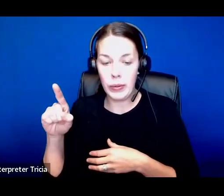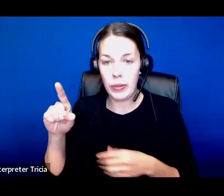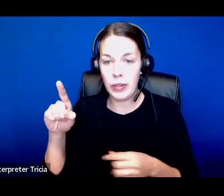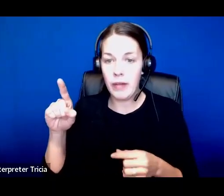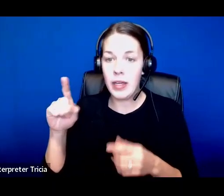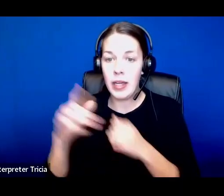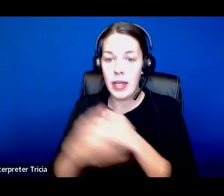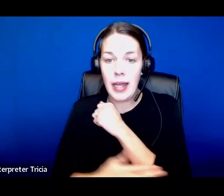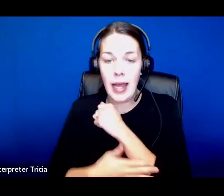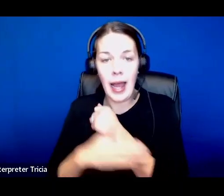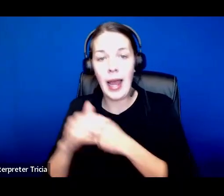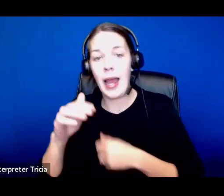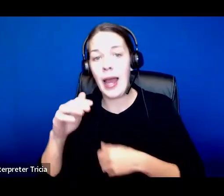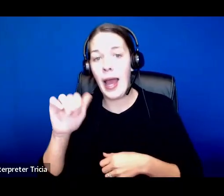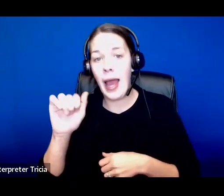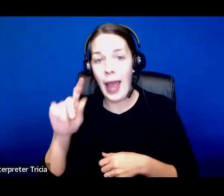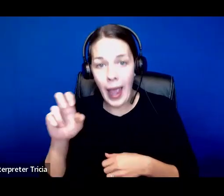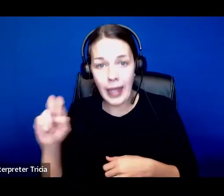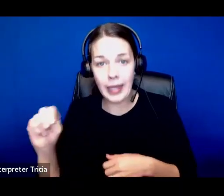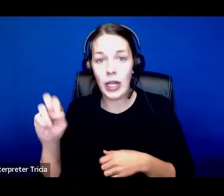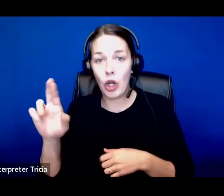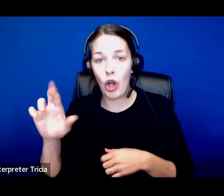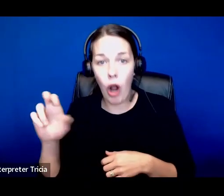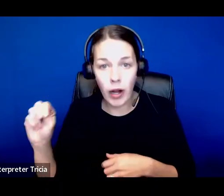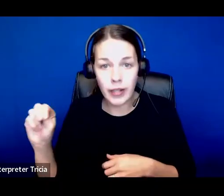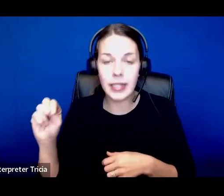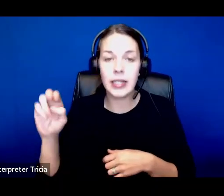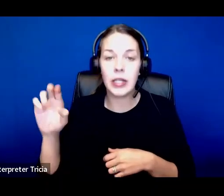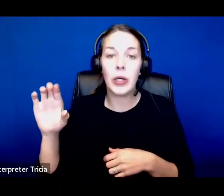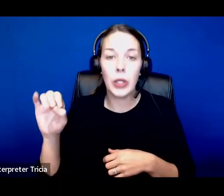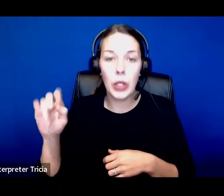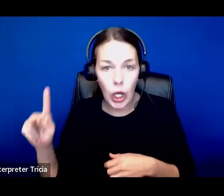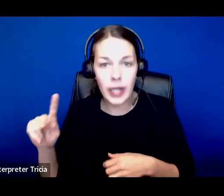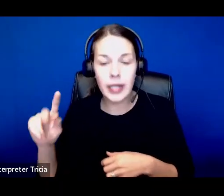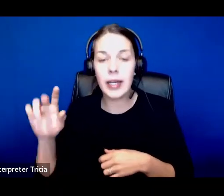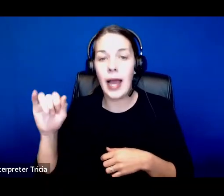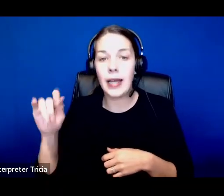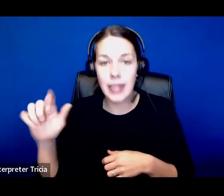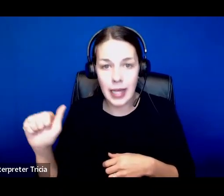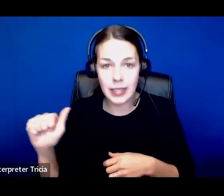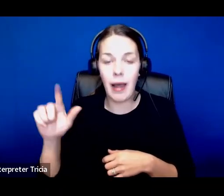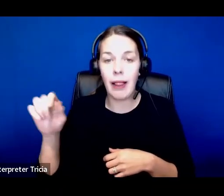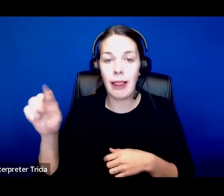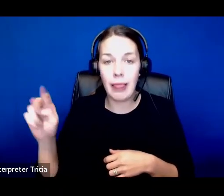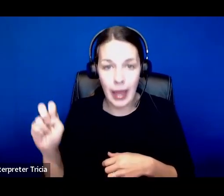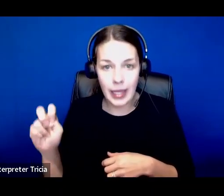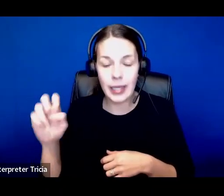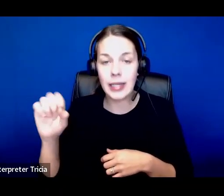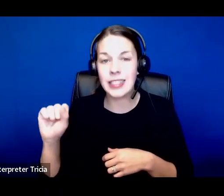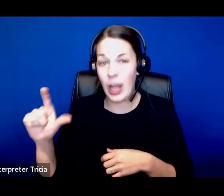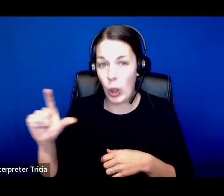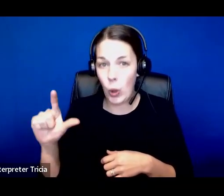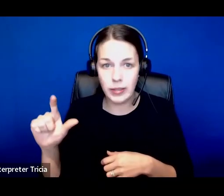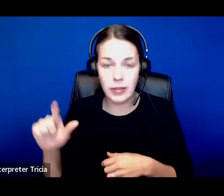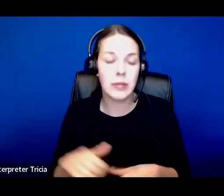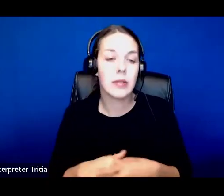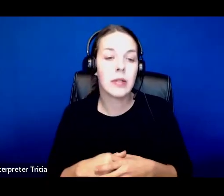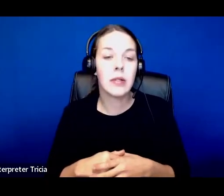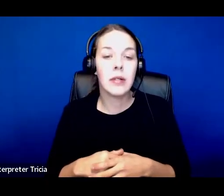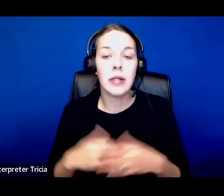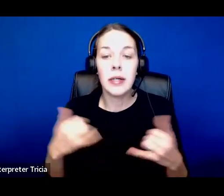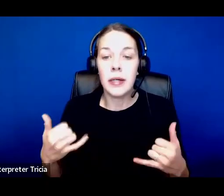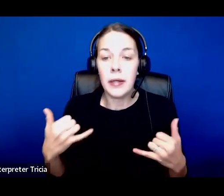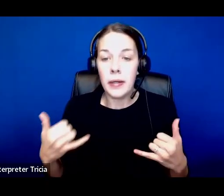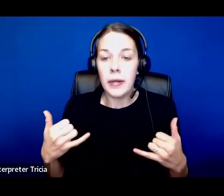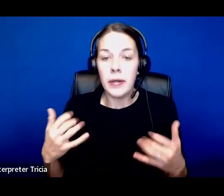the counties of Aiken, Carlton, Cook, Itasca, Koochiching, Lake, and St. Louis County. Now I would